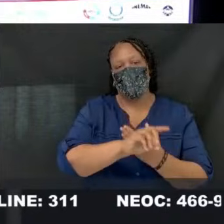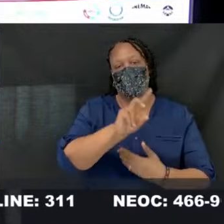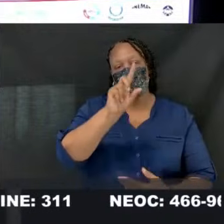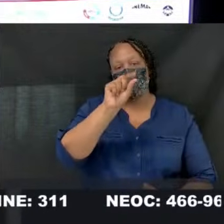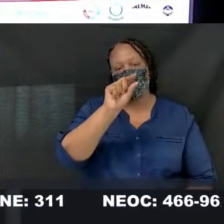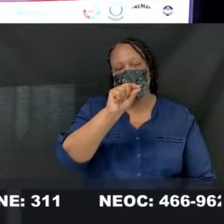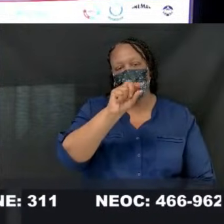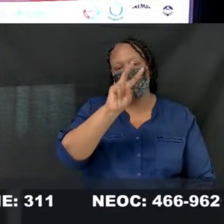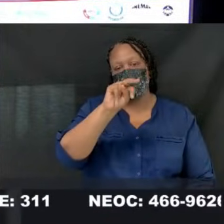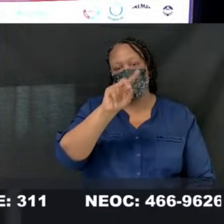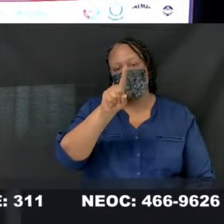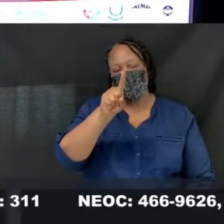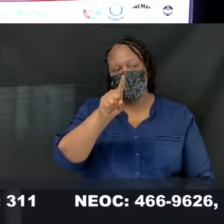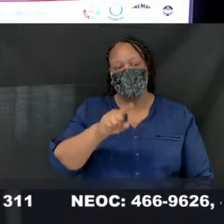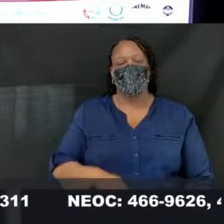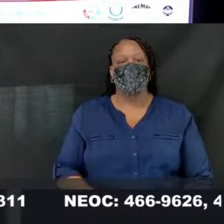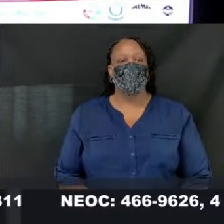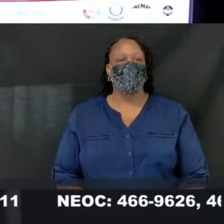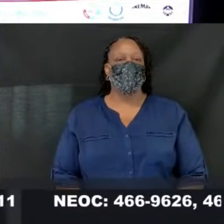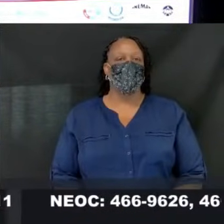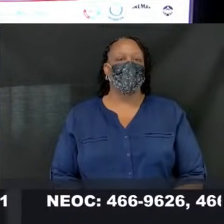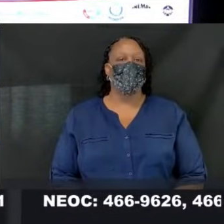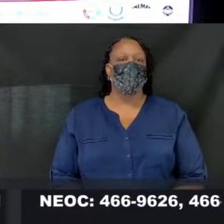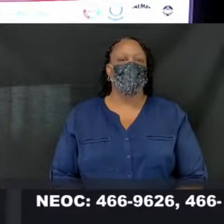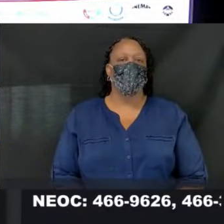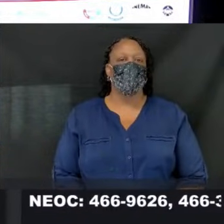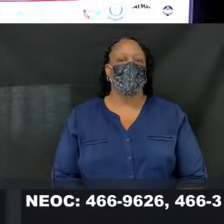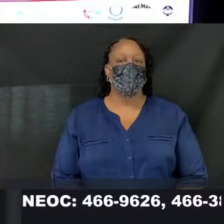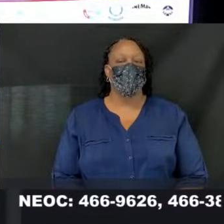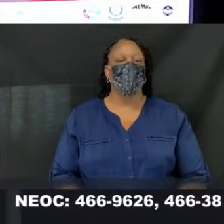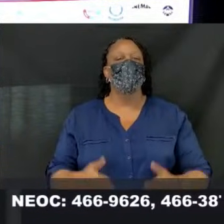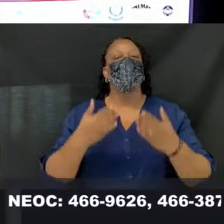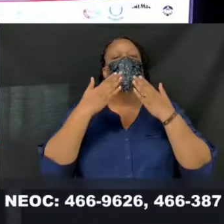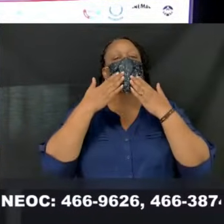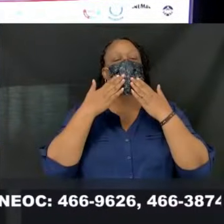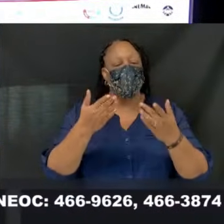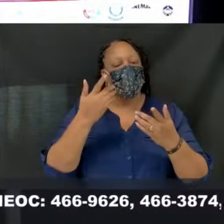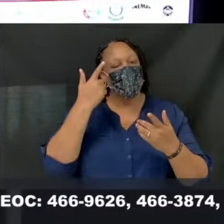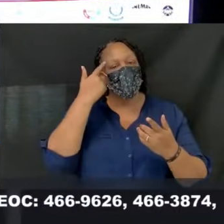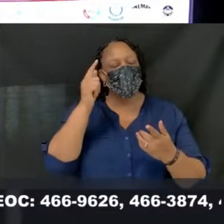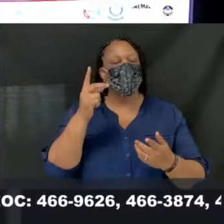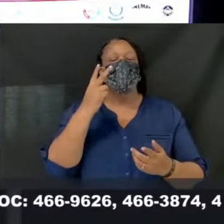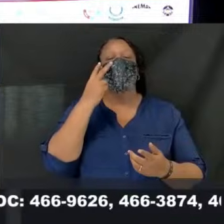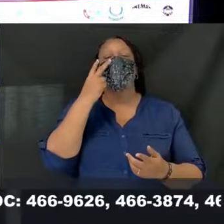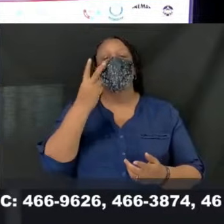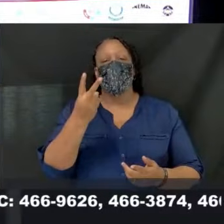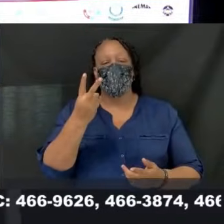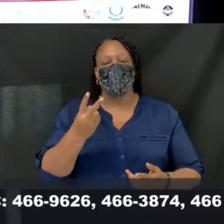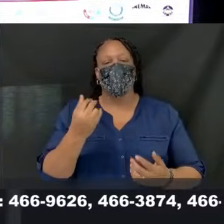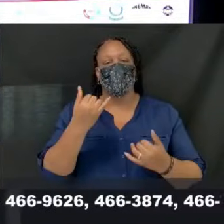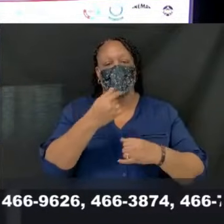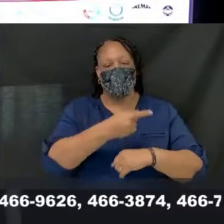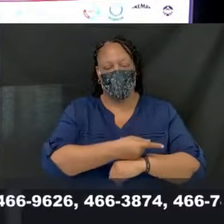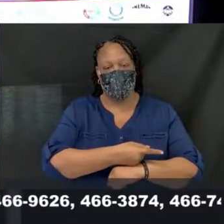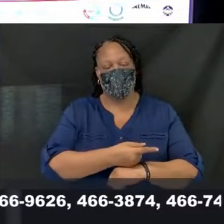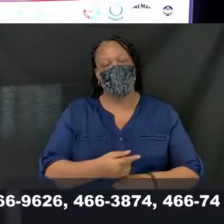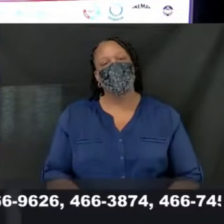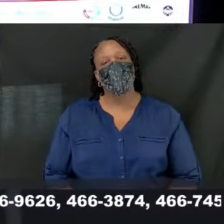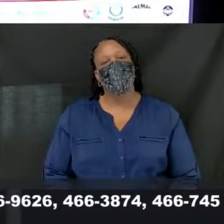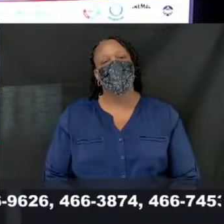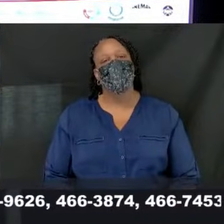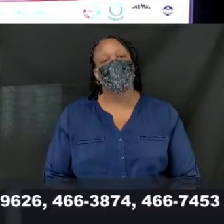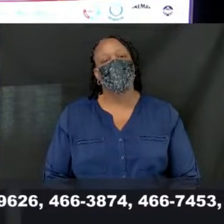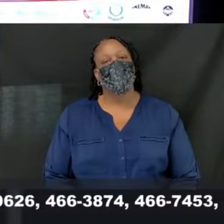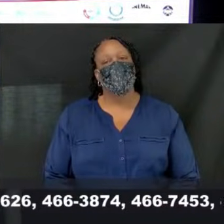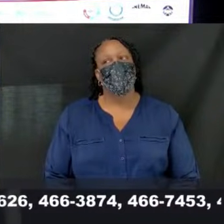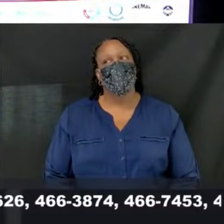2021. I am Lesroy Williams. Thank you very much for joining us for our briefing